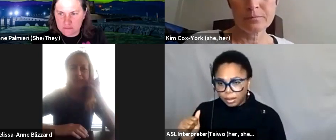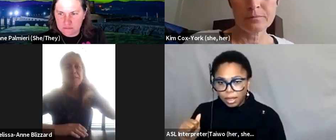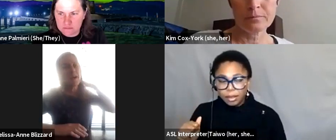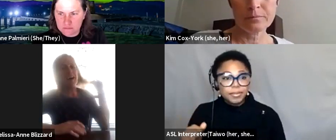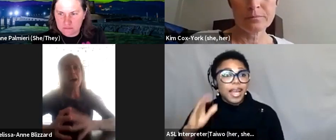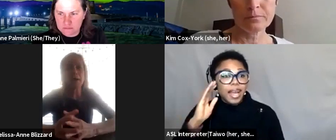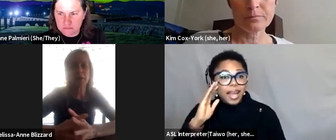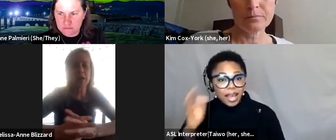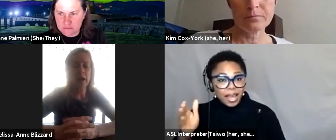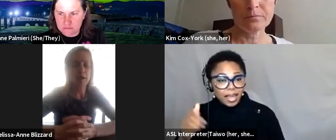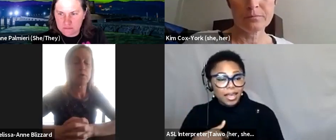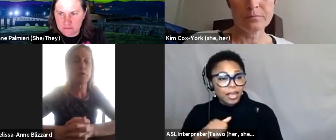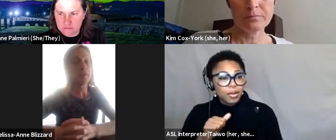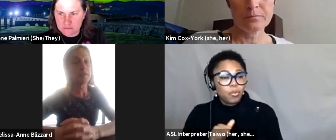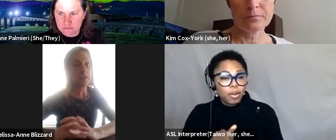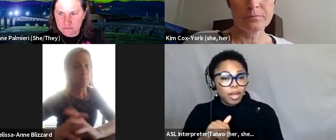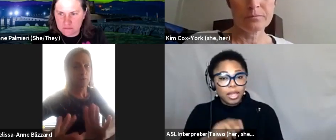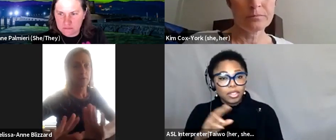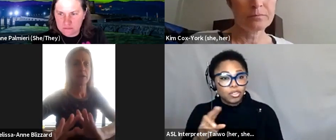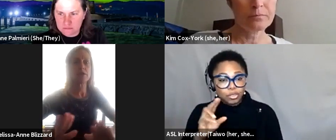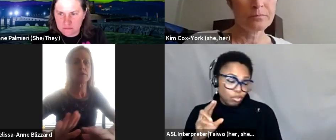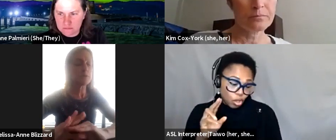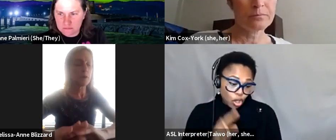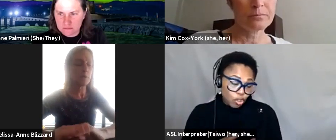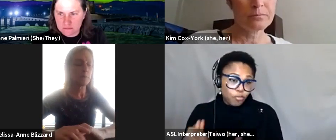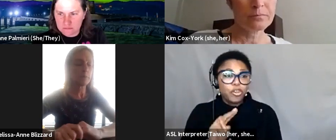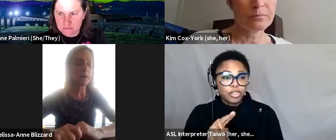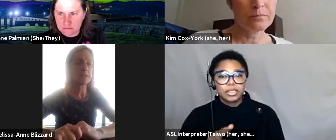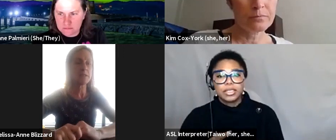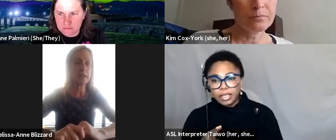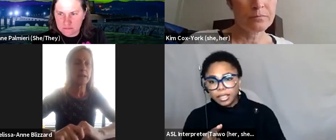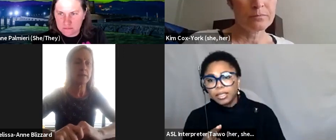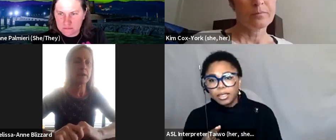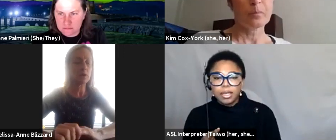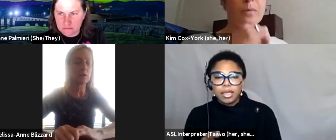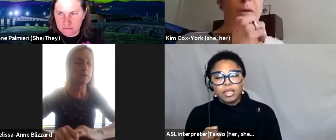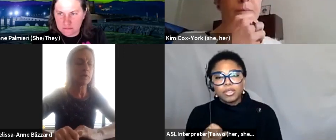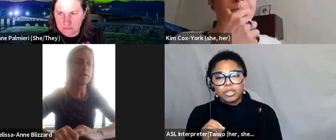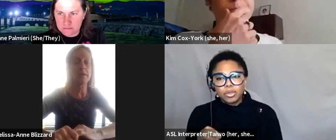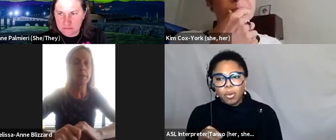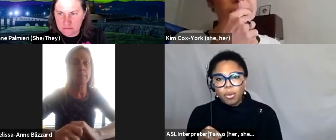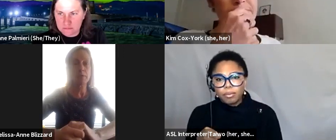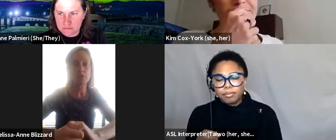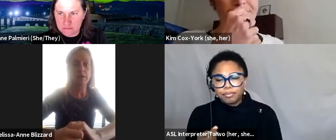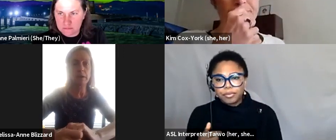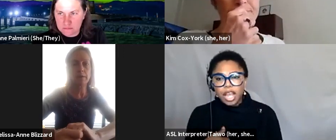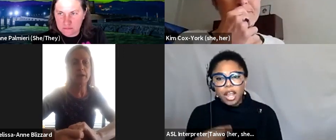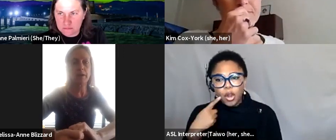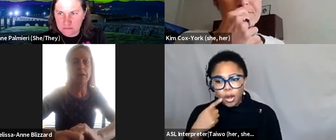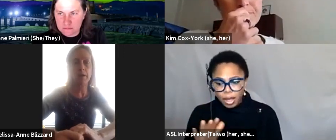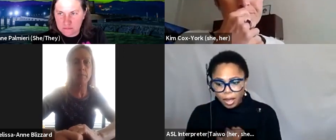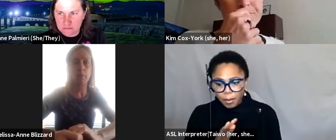Hi. I work at a university as a staff person. So, but what I was thinking is I've learned that the paper trail